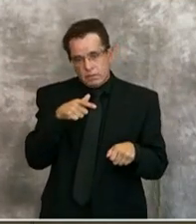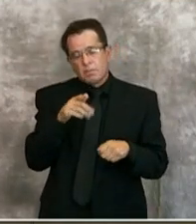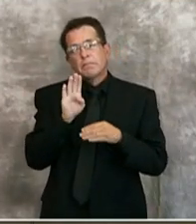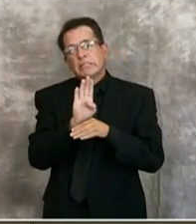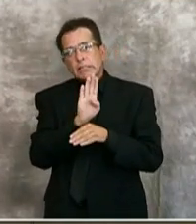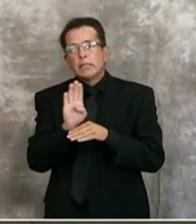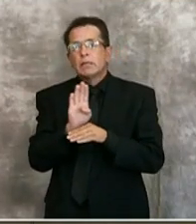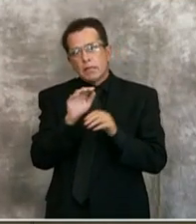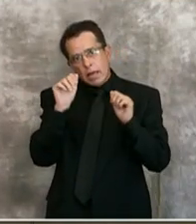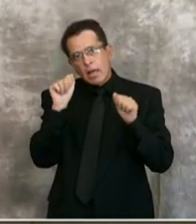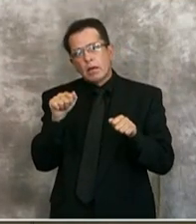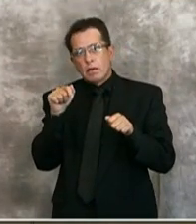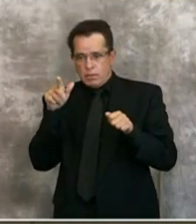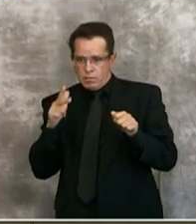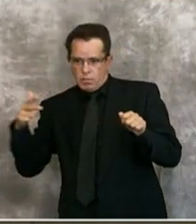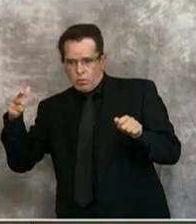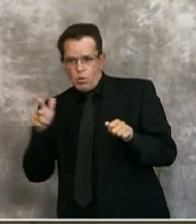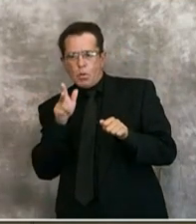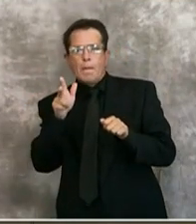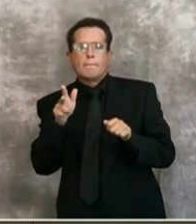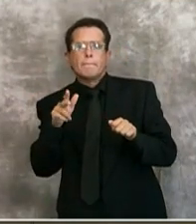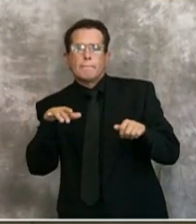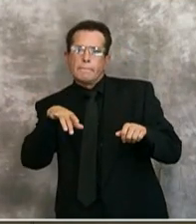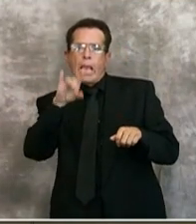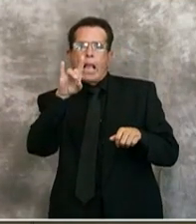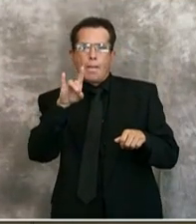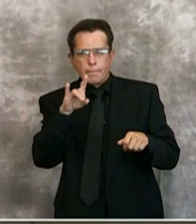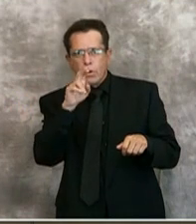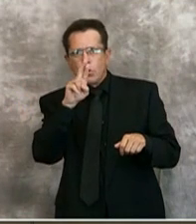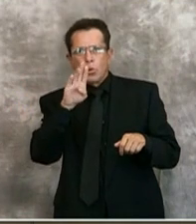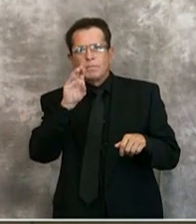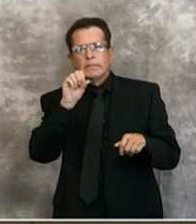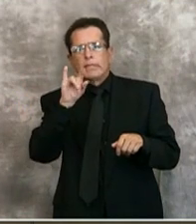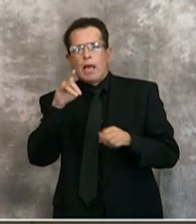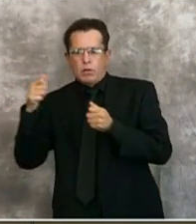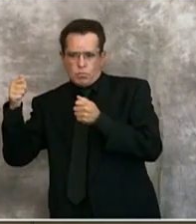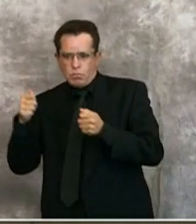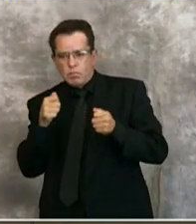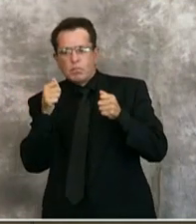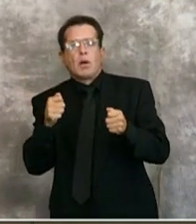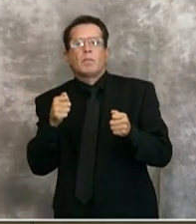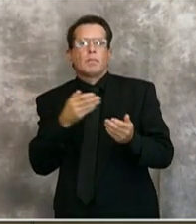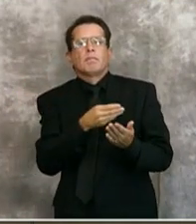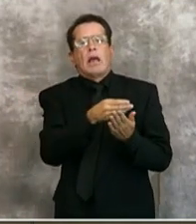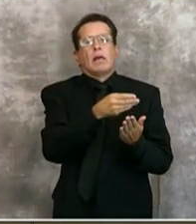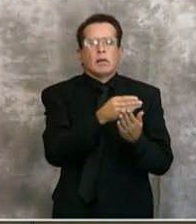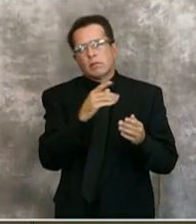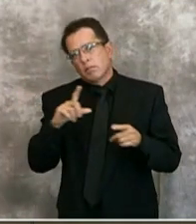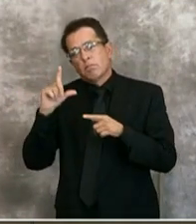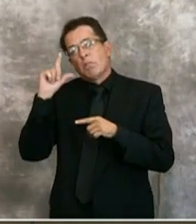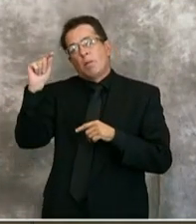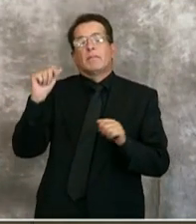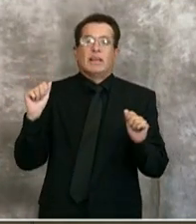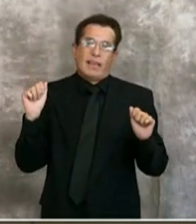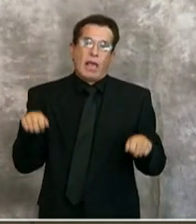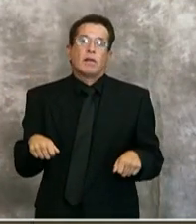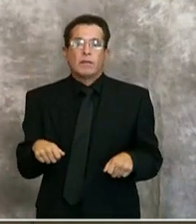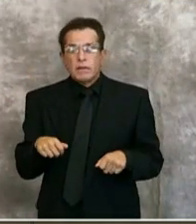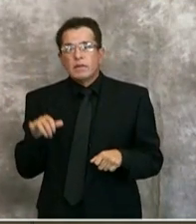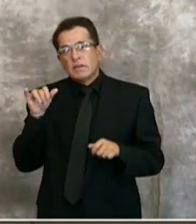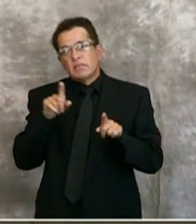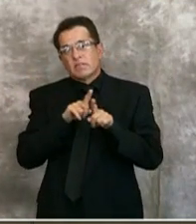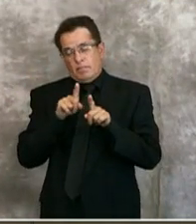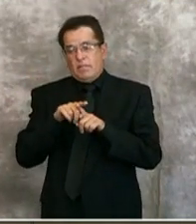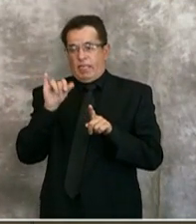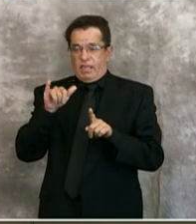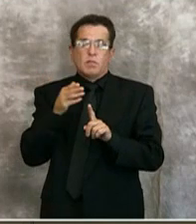business via pickup or curbside, as we previously, before we opened up malls, as that